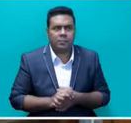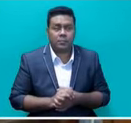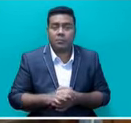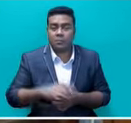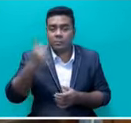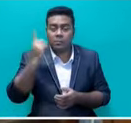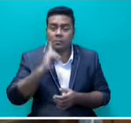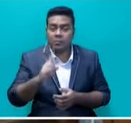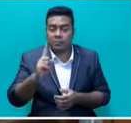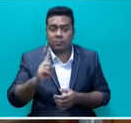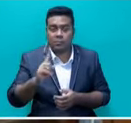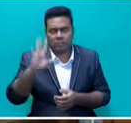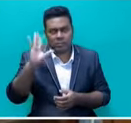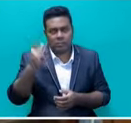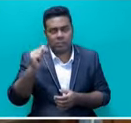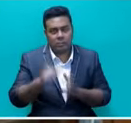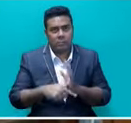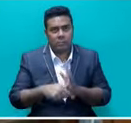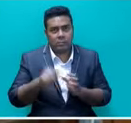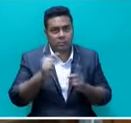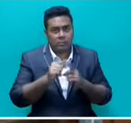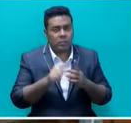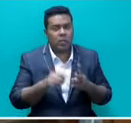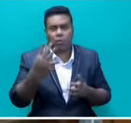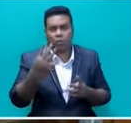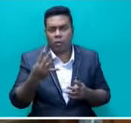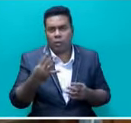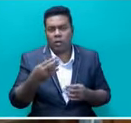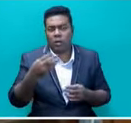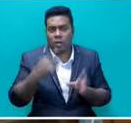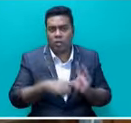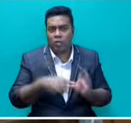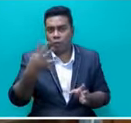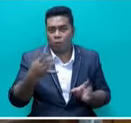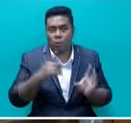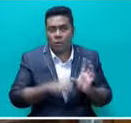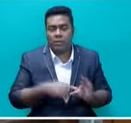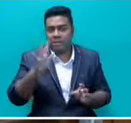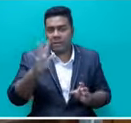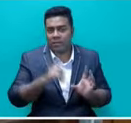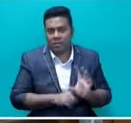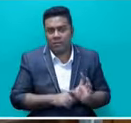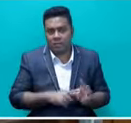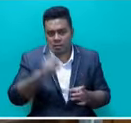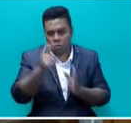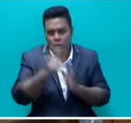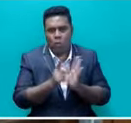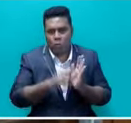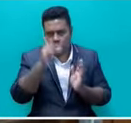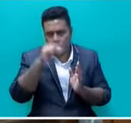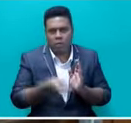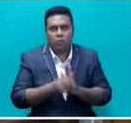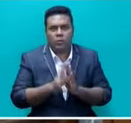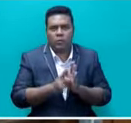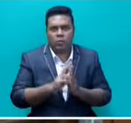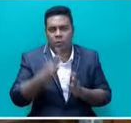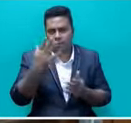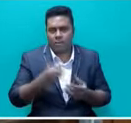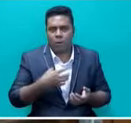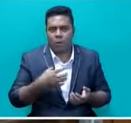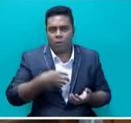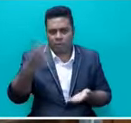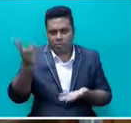in time, 3 years or 4 years or 5 years, this law can be reviewed. We might have more data then.